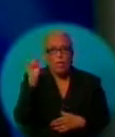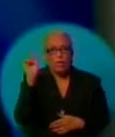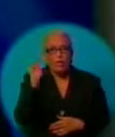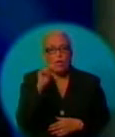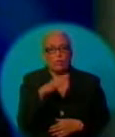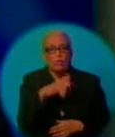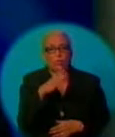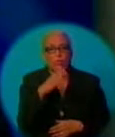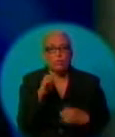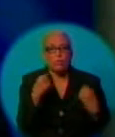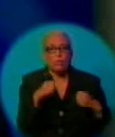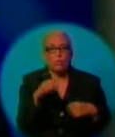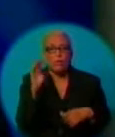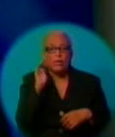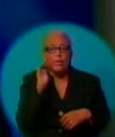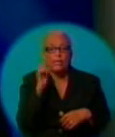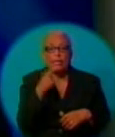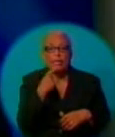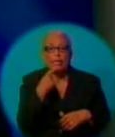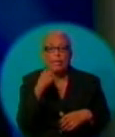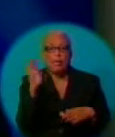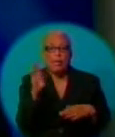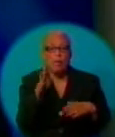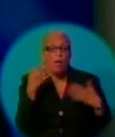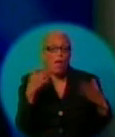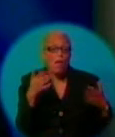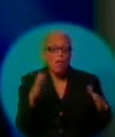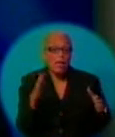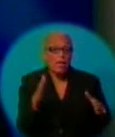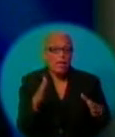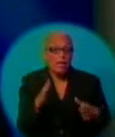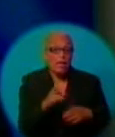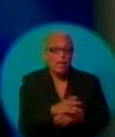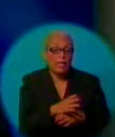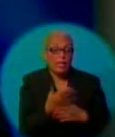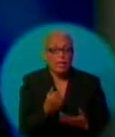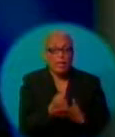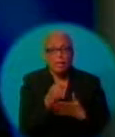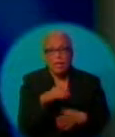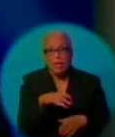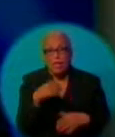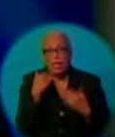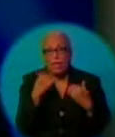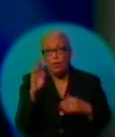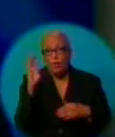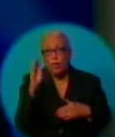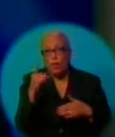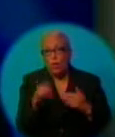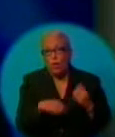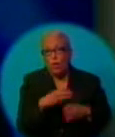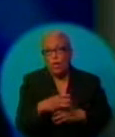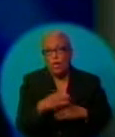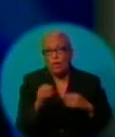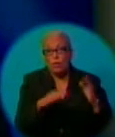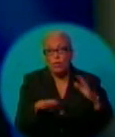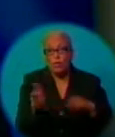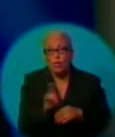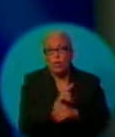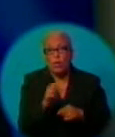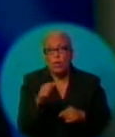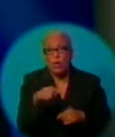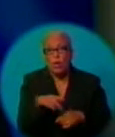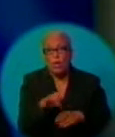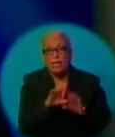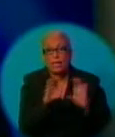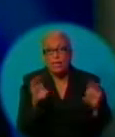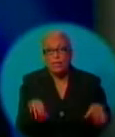Sports. Ms. O'Neill noted that Barbados was already benefiting thanks to Bradley, as the world-class swimmer using the aquatic center as his